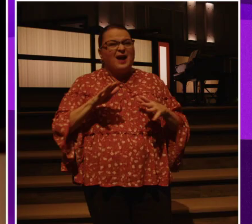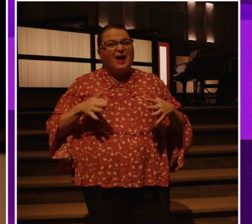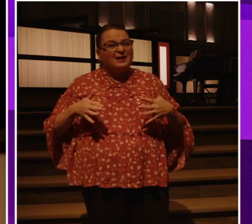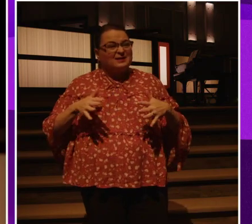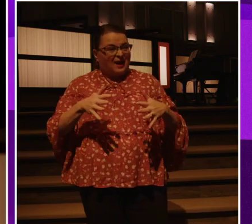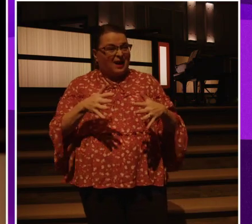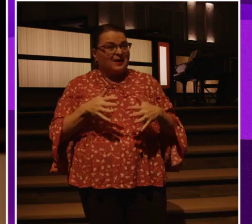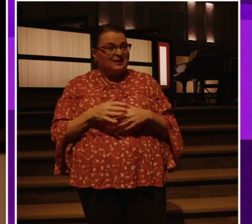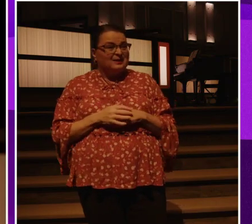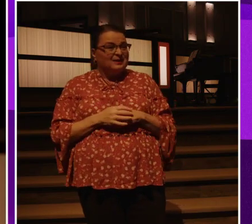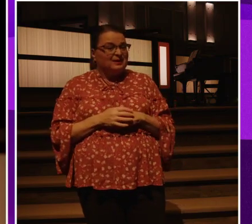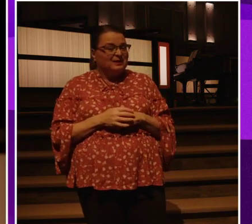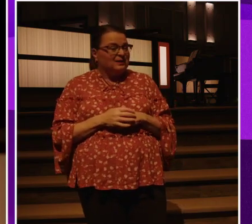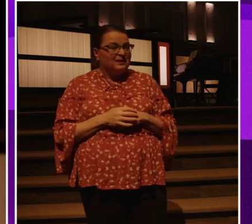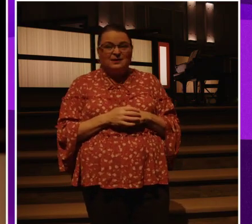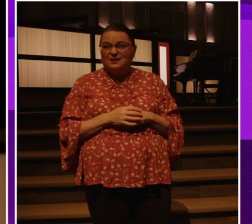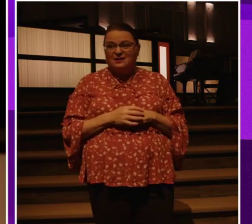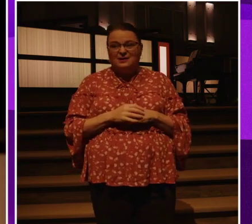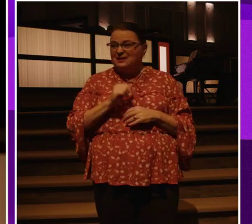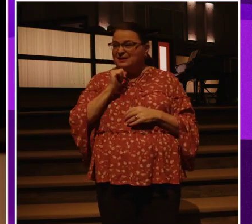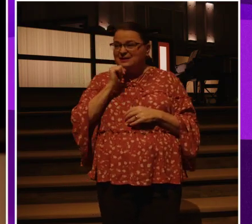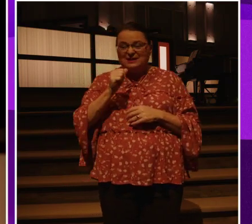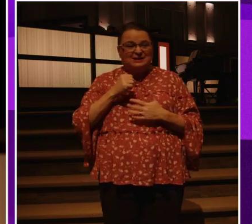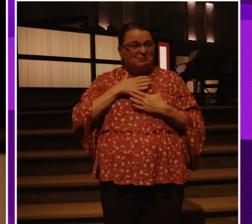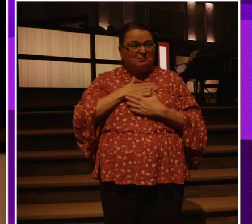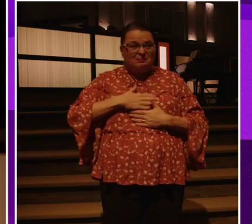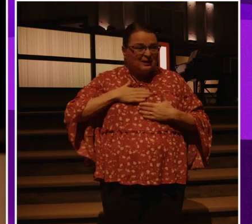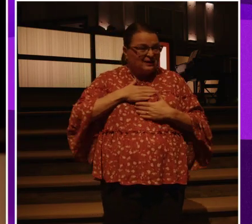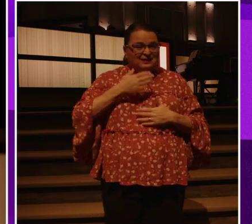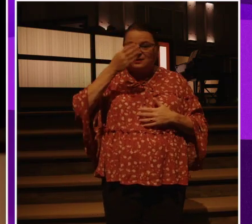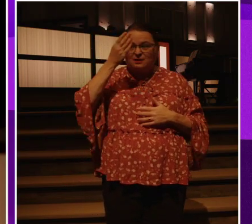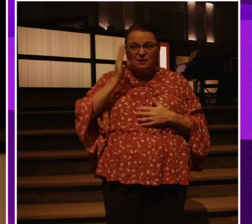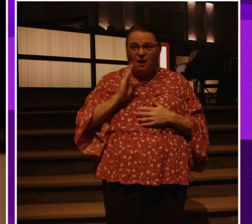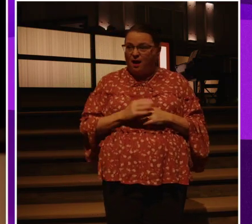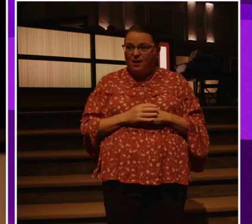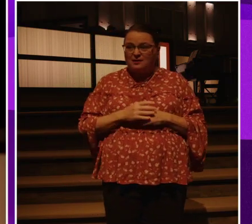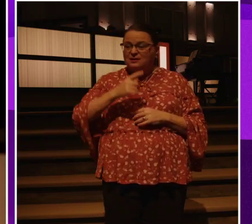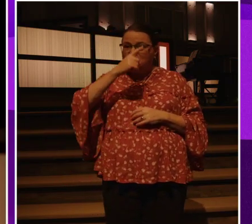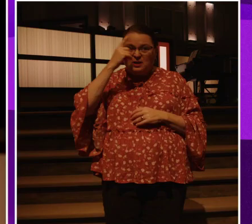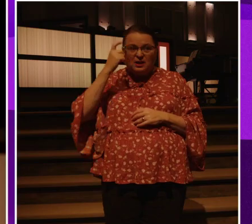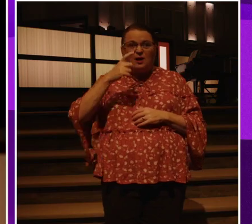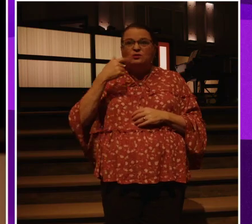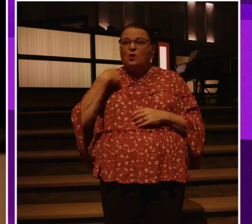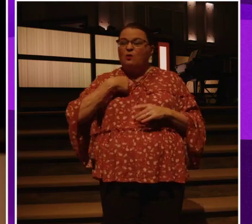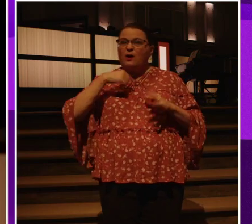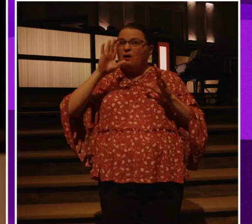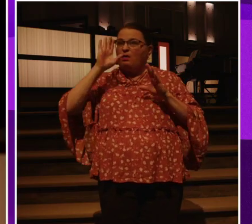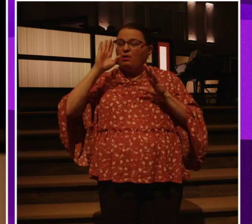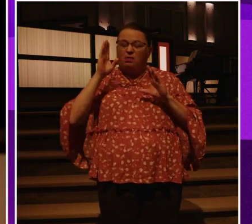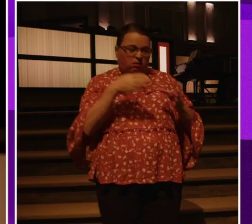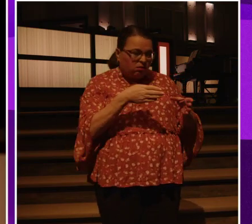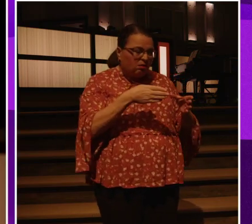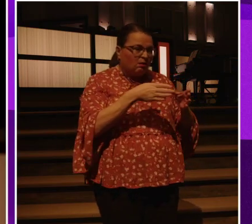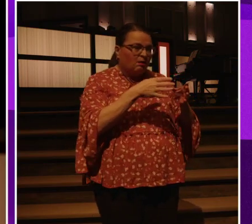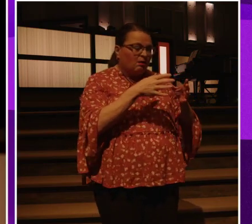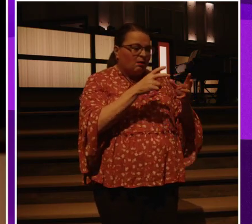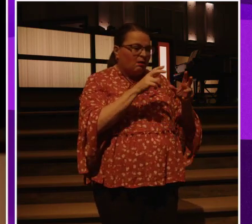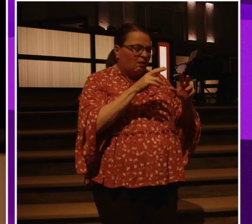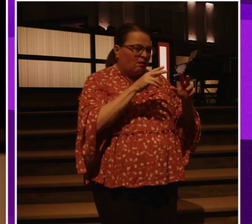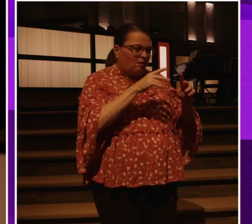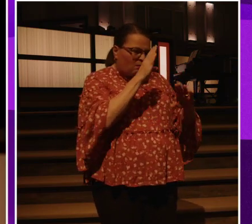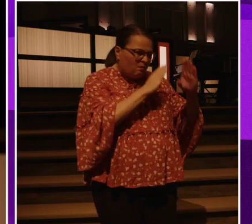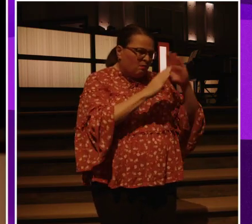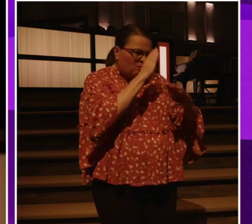anxiety displeases God because it's a form of worship that does not include